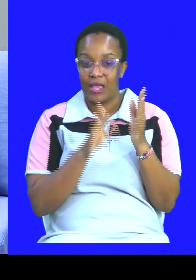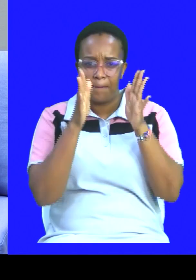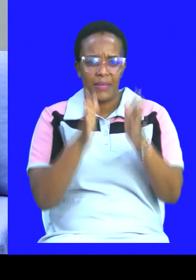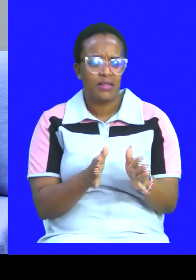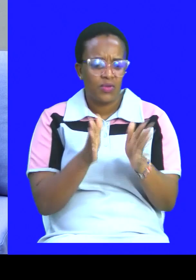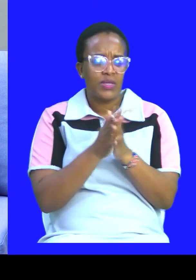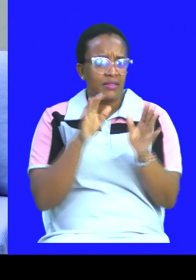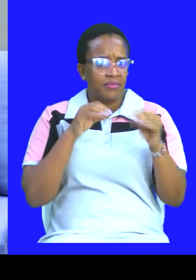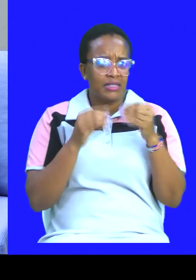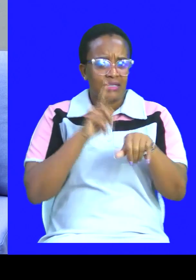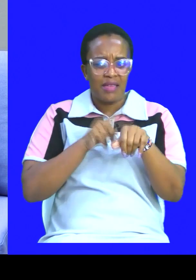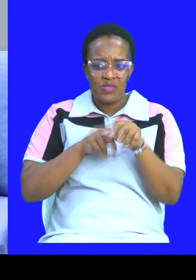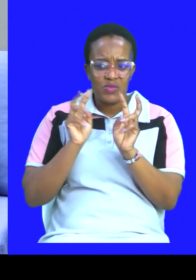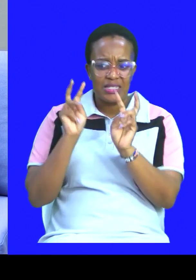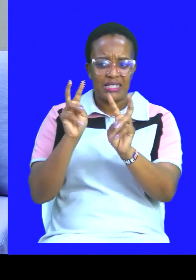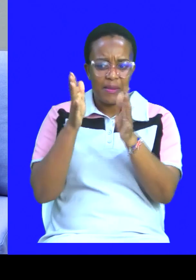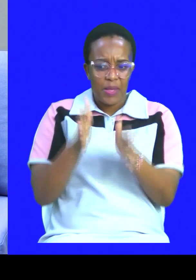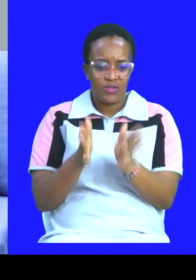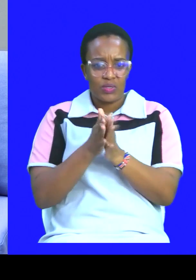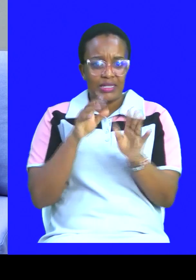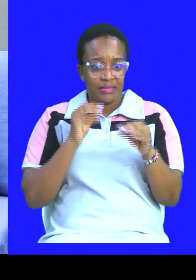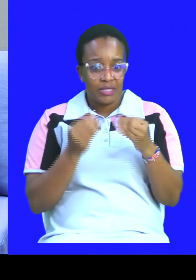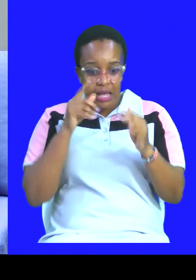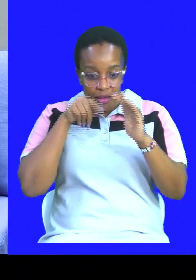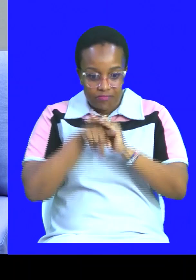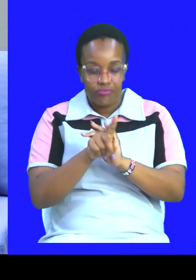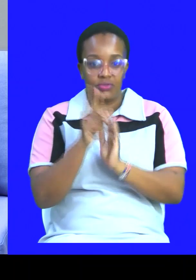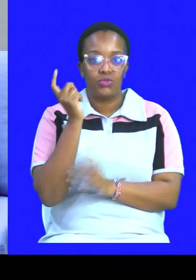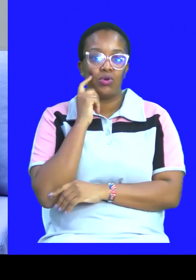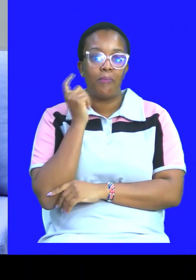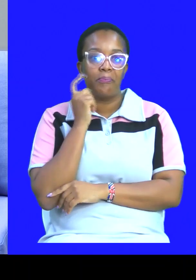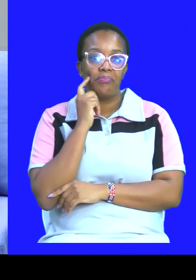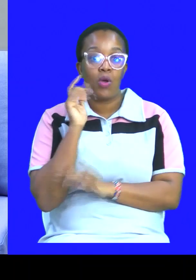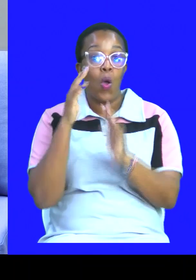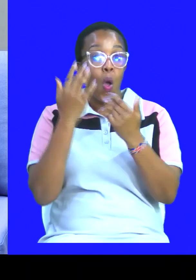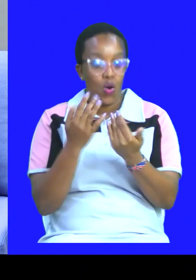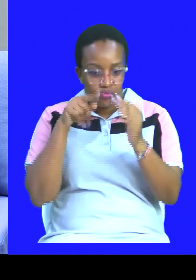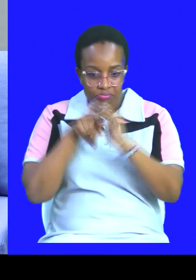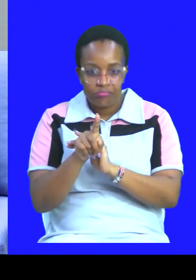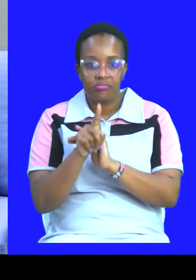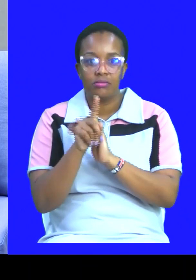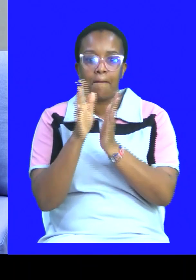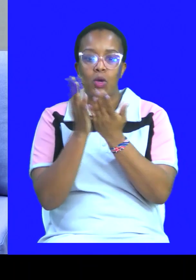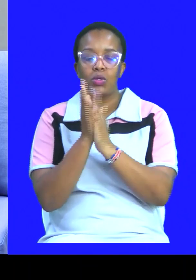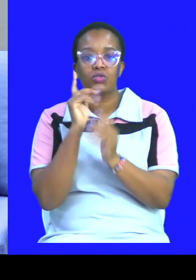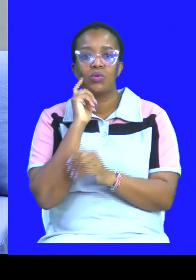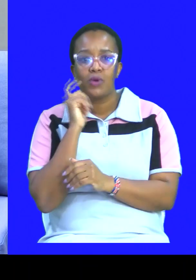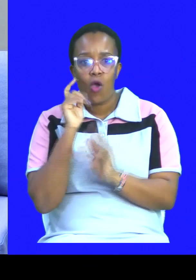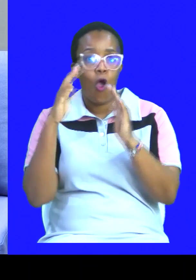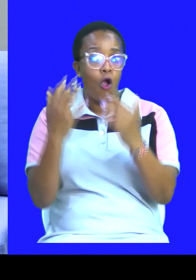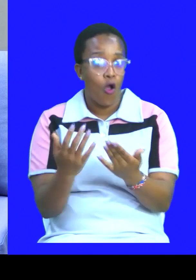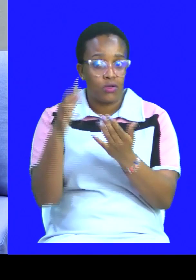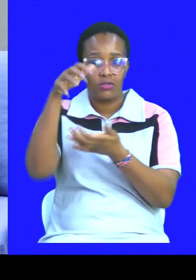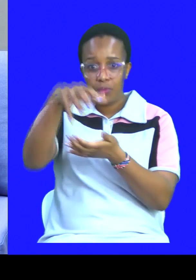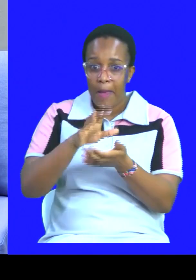disabilities, whenever you see a person with disability entering a shop or a bookshop or a